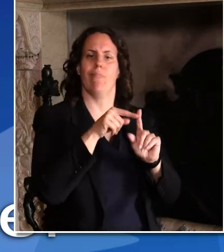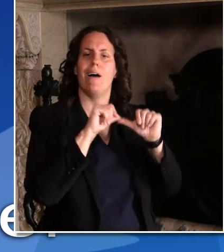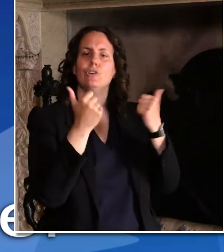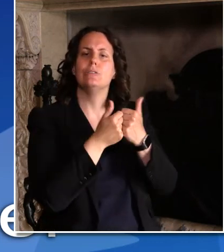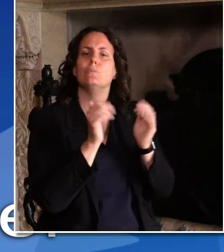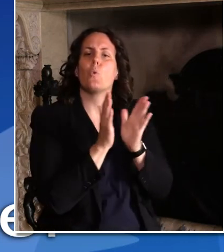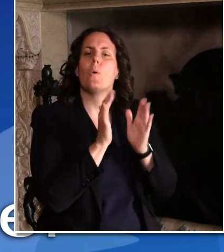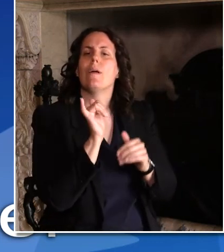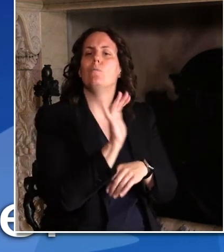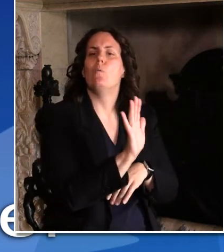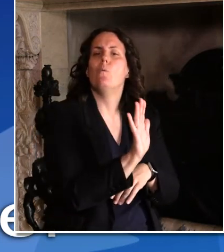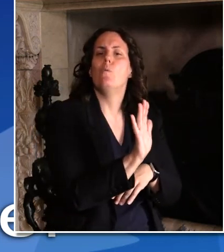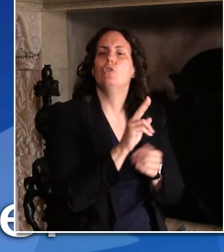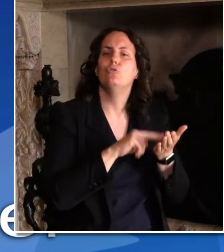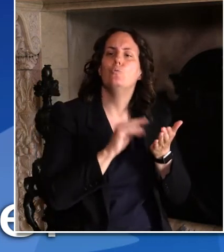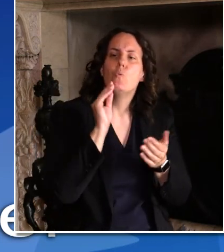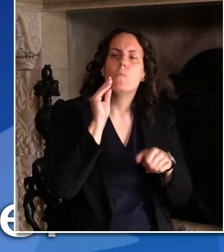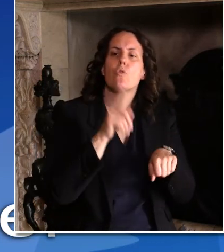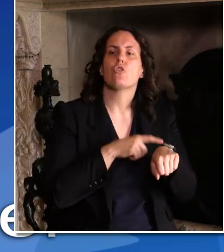Thanks.